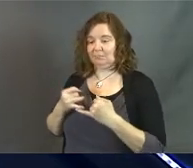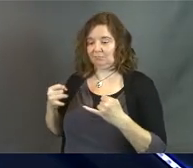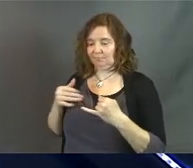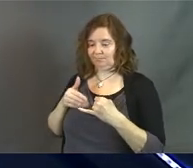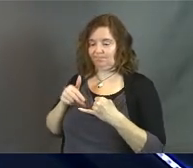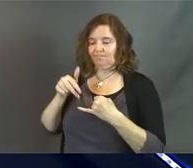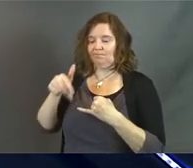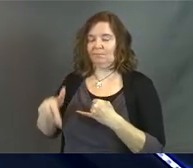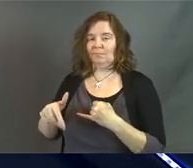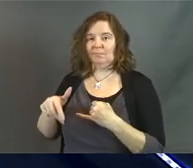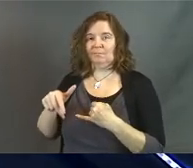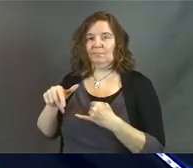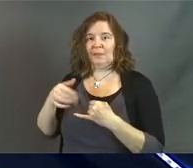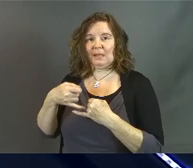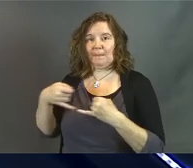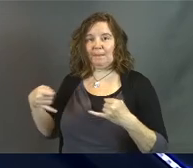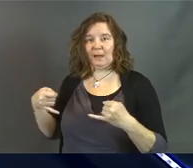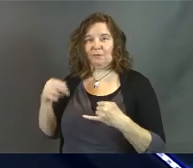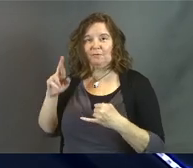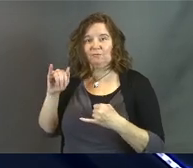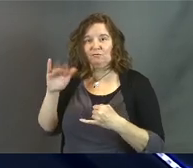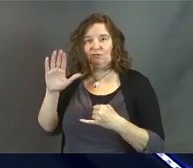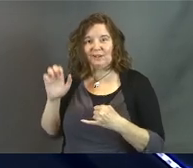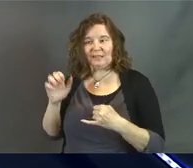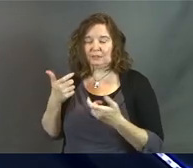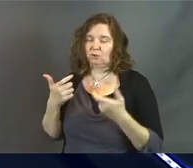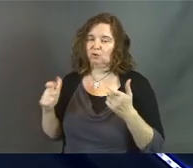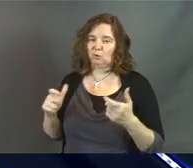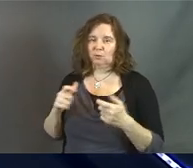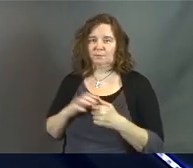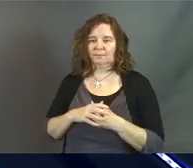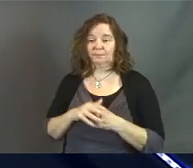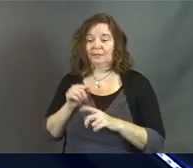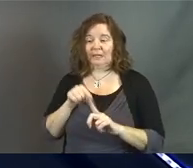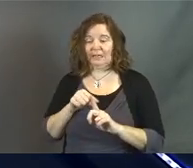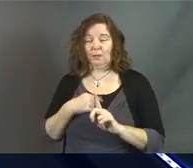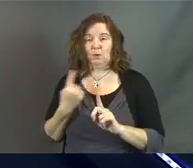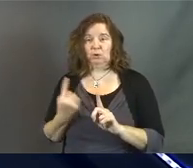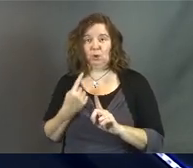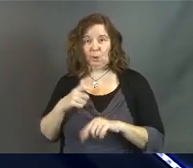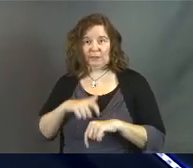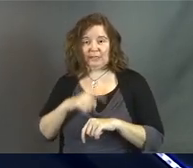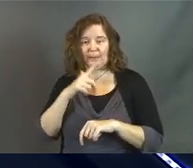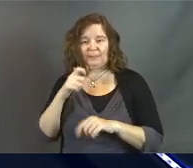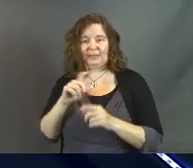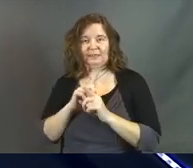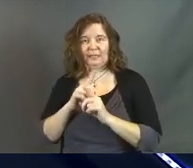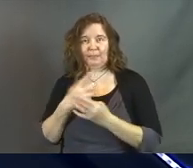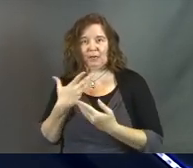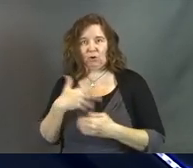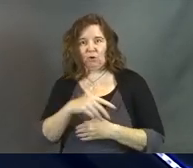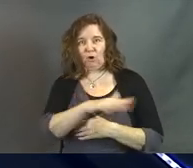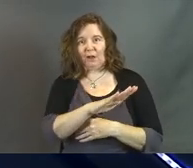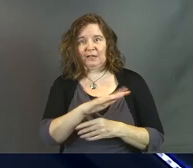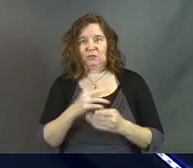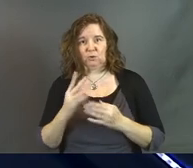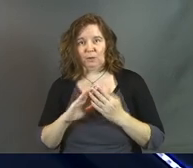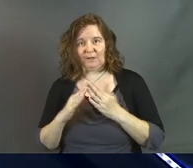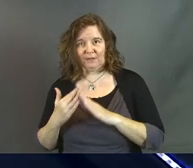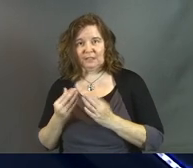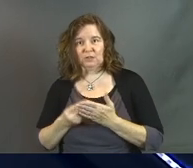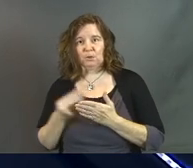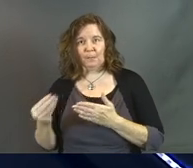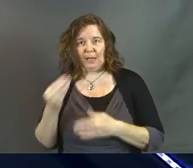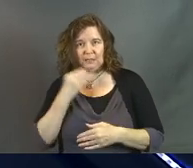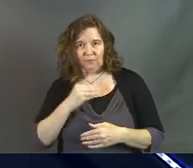a racial boundary. And this is huge. Verse 8, he was alone at the time because his disciples had gone into the village to